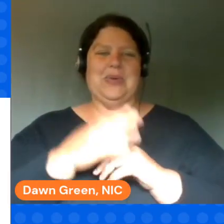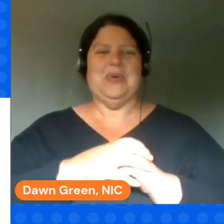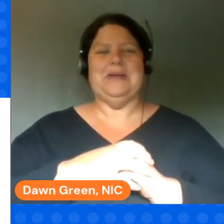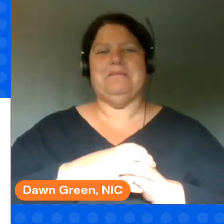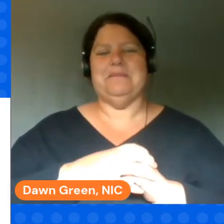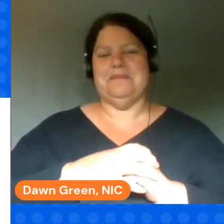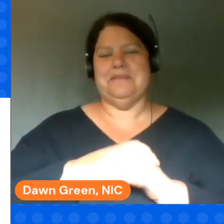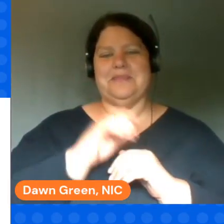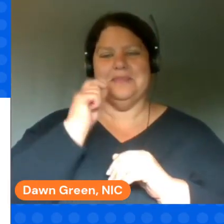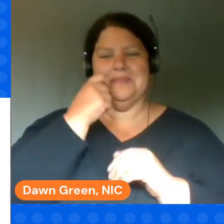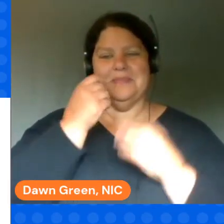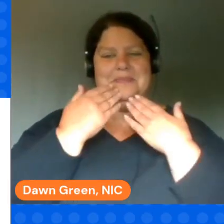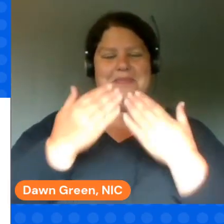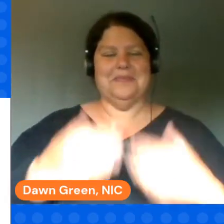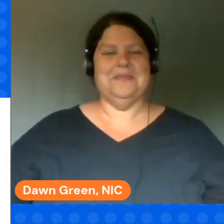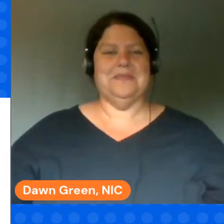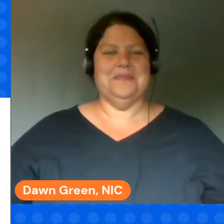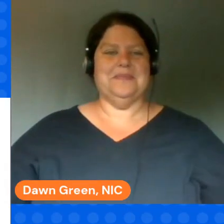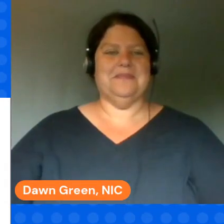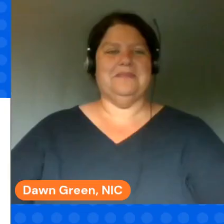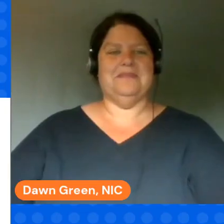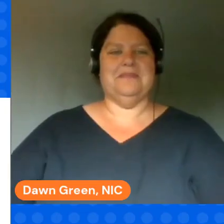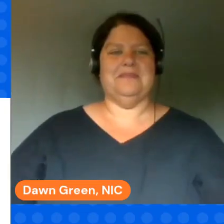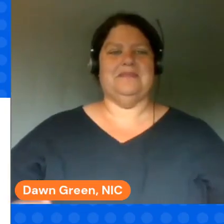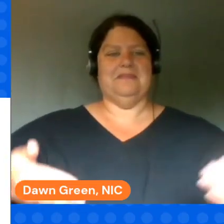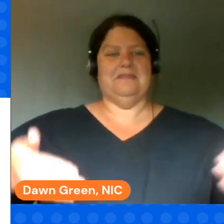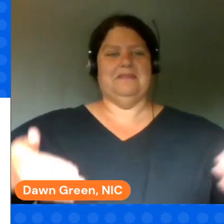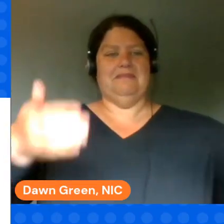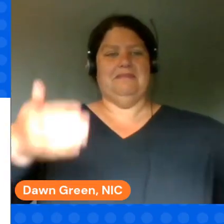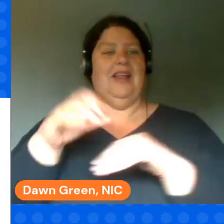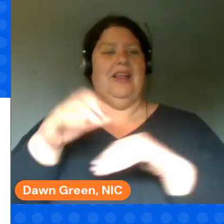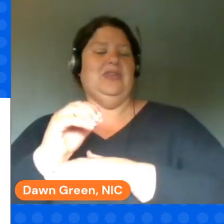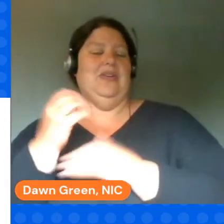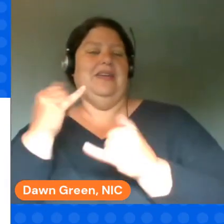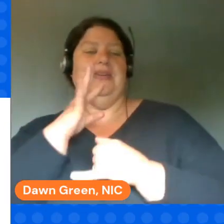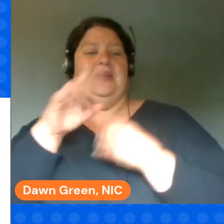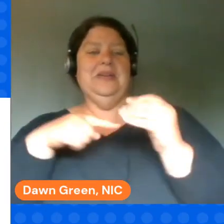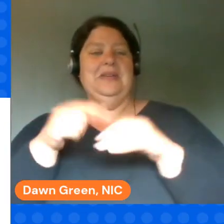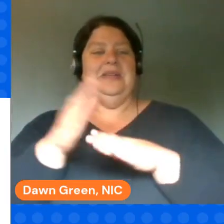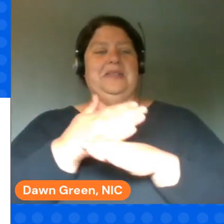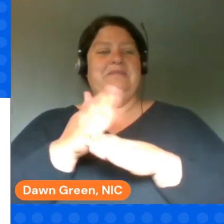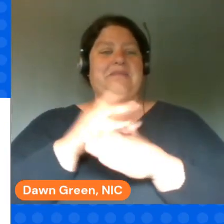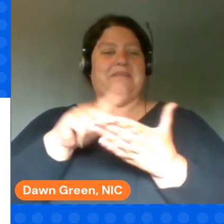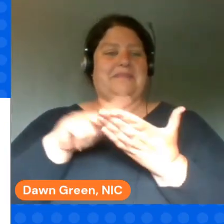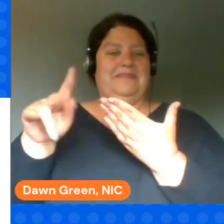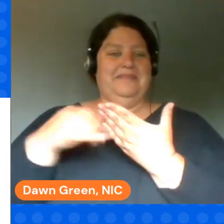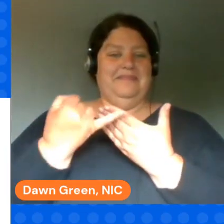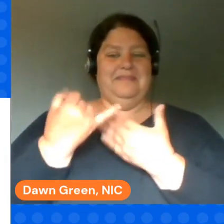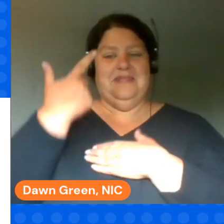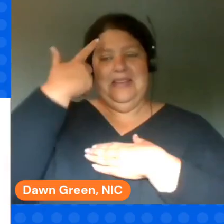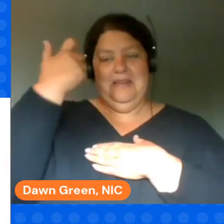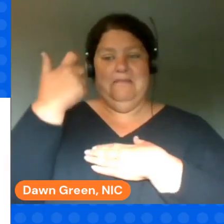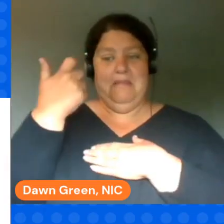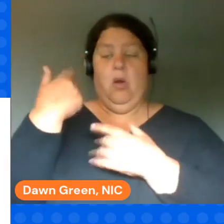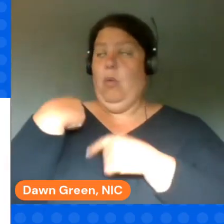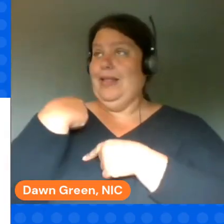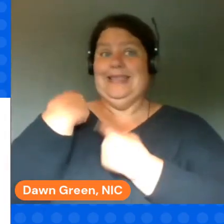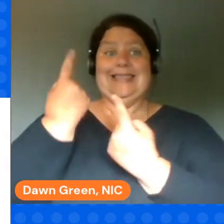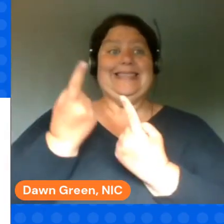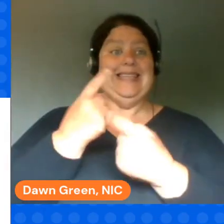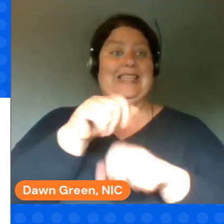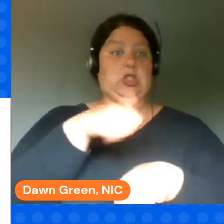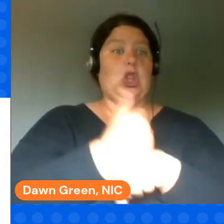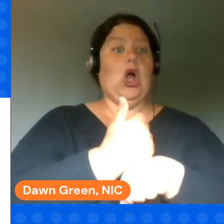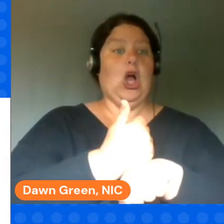thanks. So then, talking about sharing projects, since the launch of